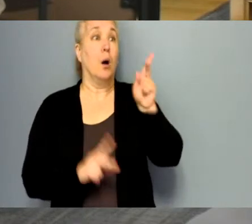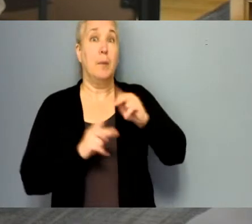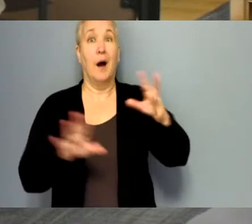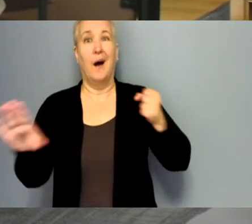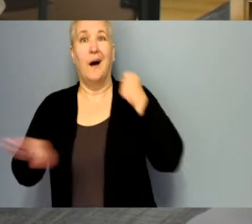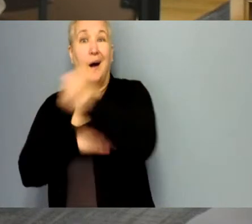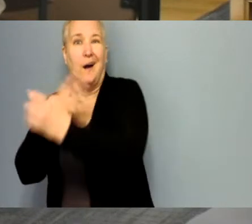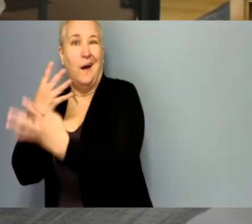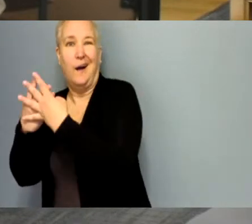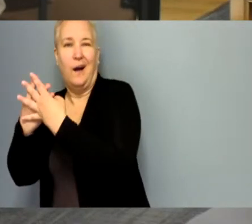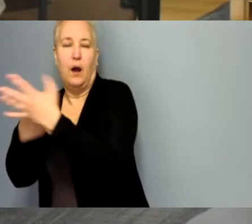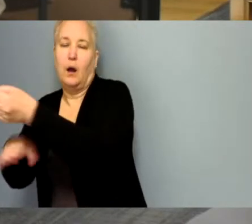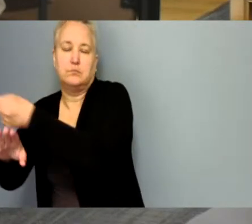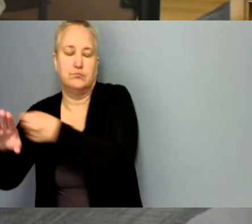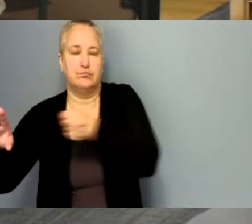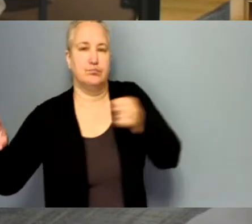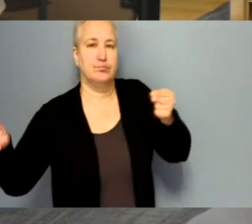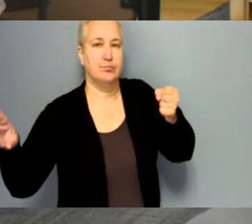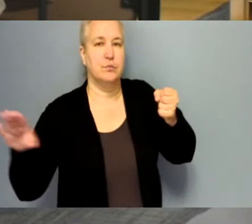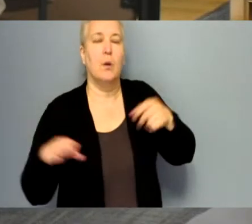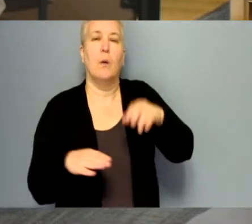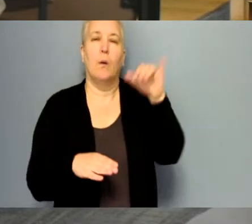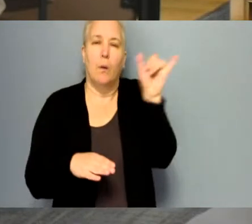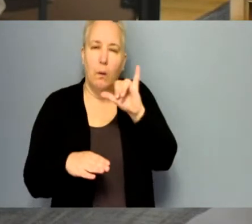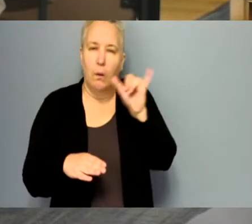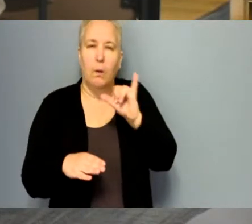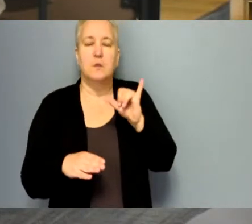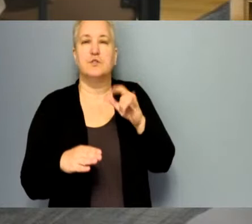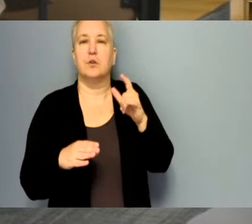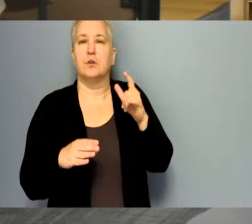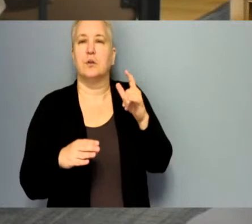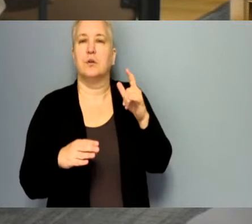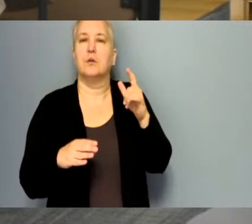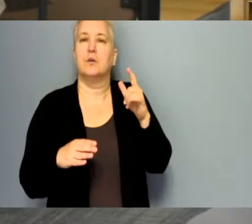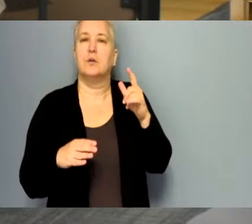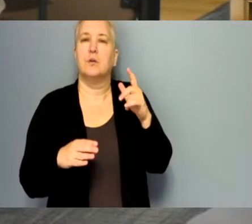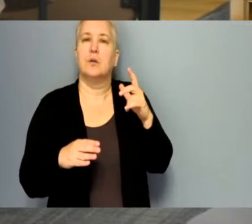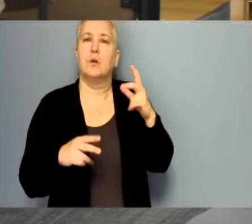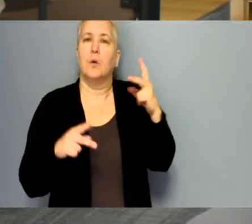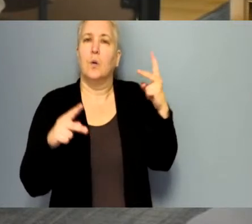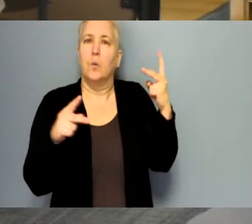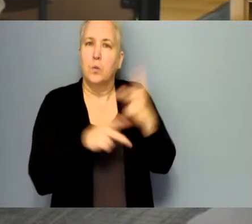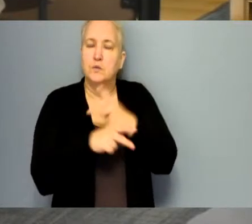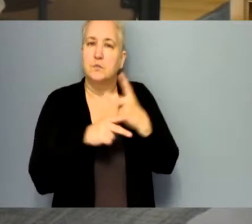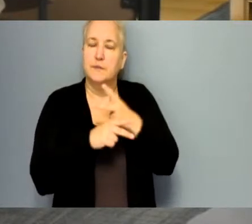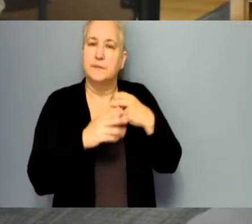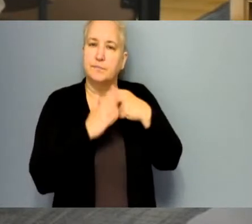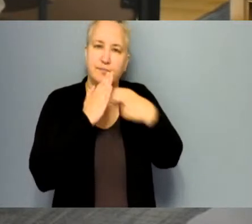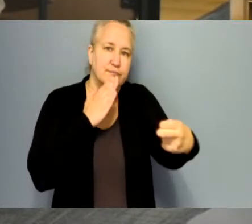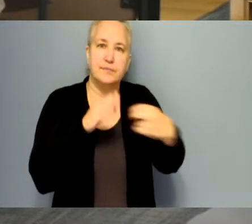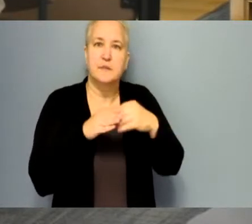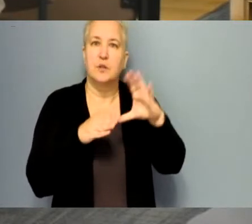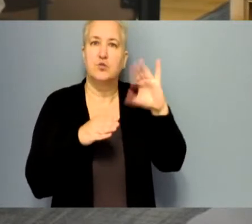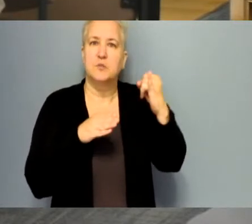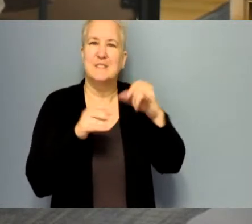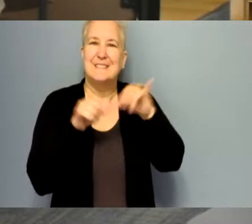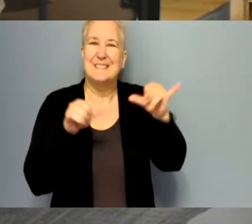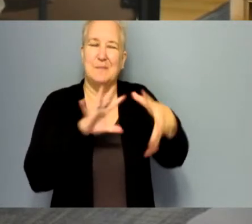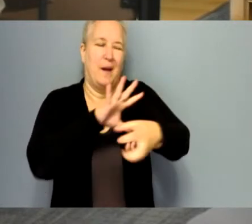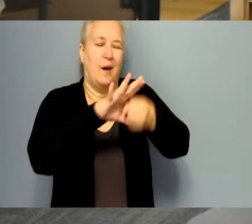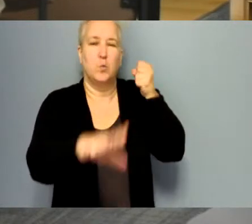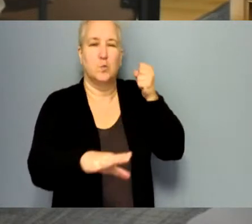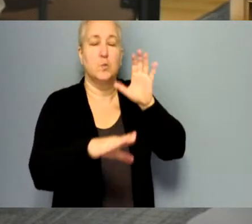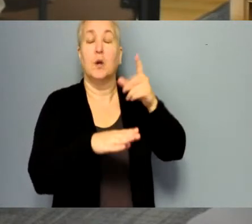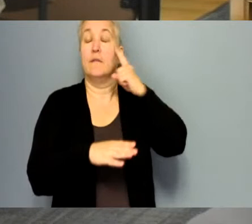from incarceration and also from further penetration into the criminal justice system. And for individuals